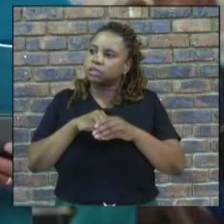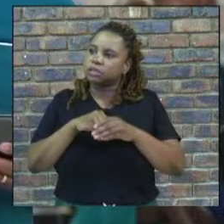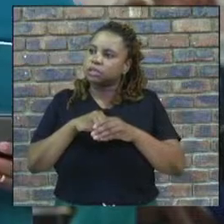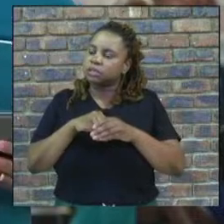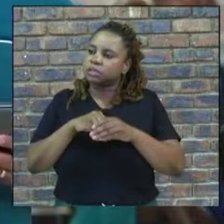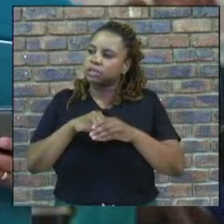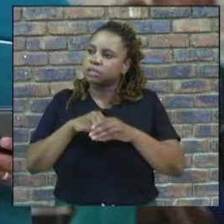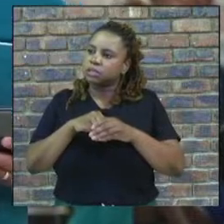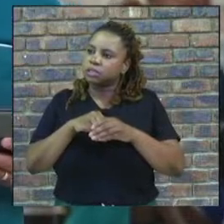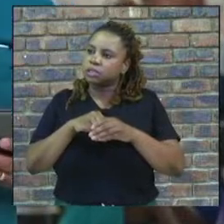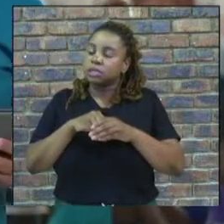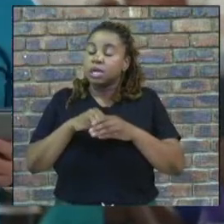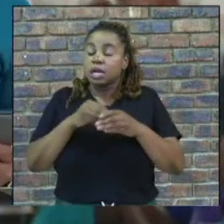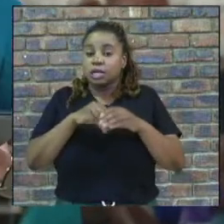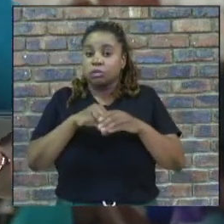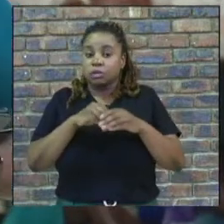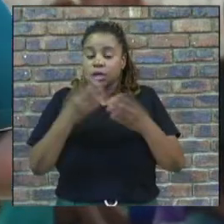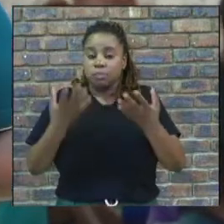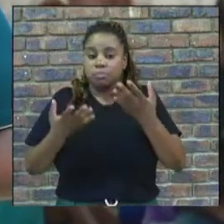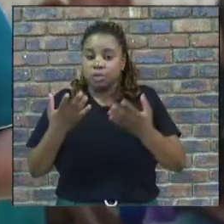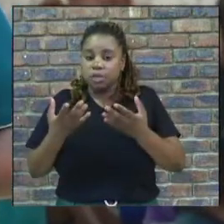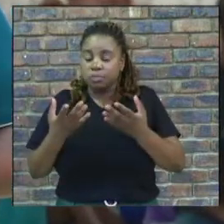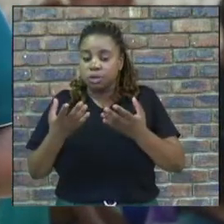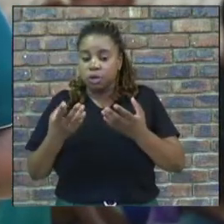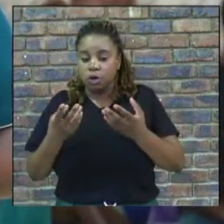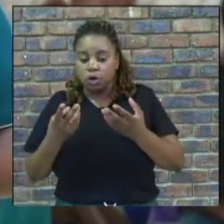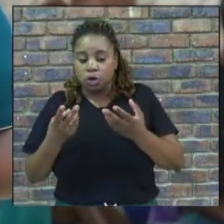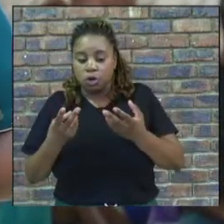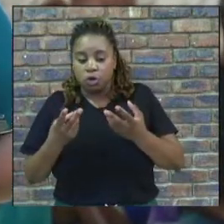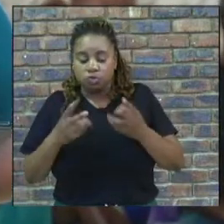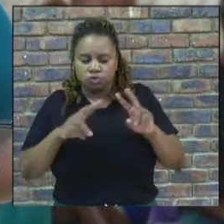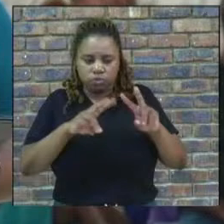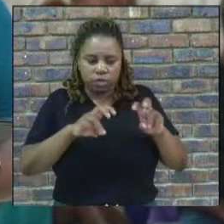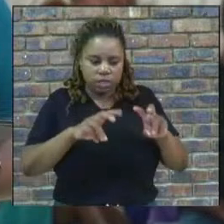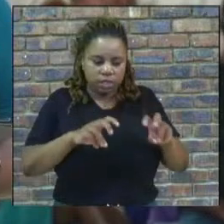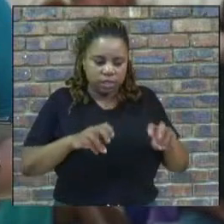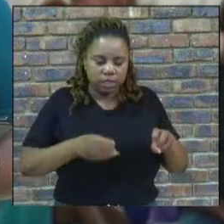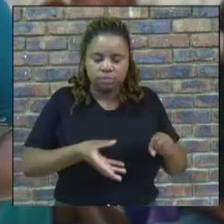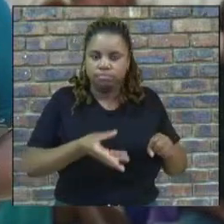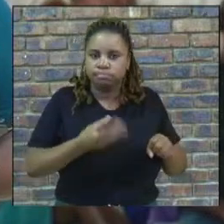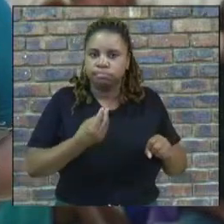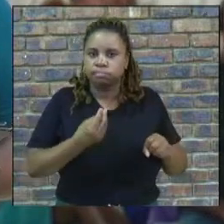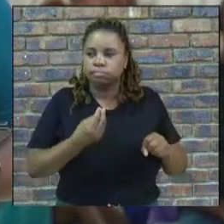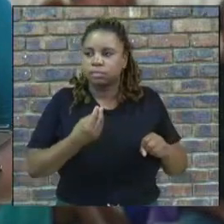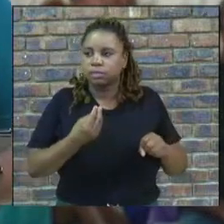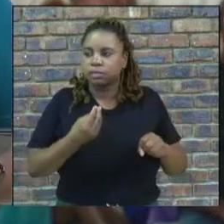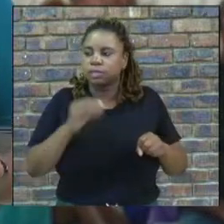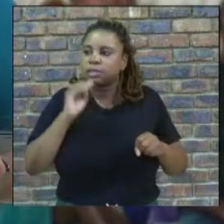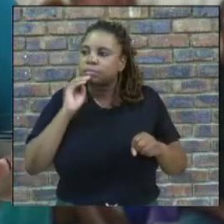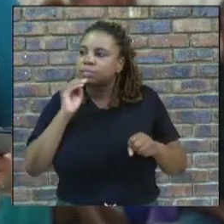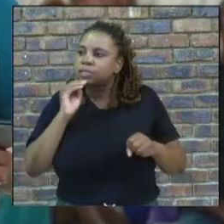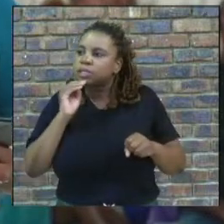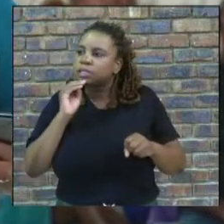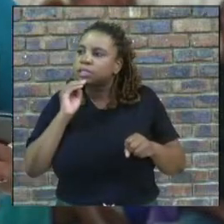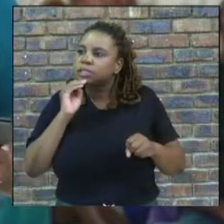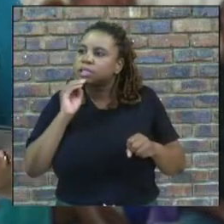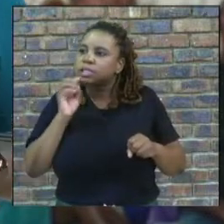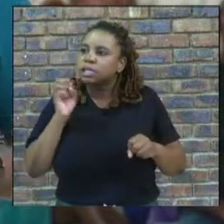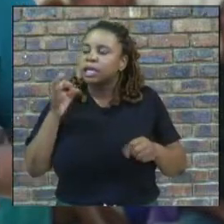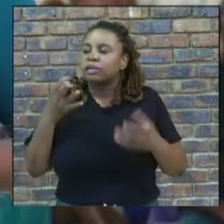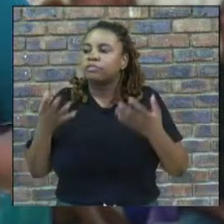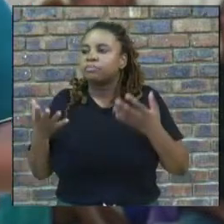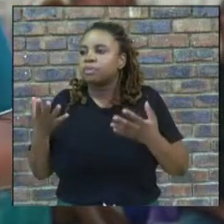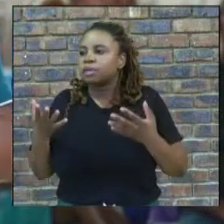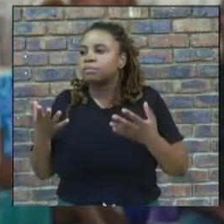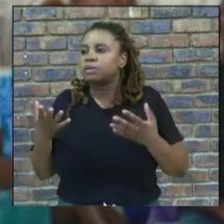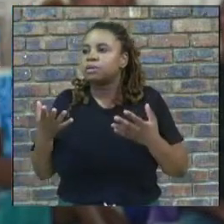discovery within the bill as far as development is concerned. Meaning, what if, because people usually